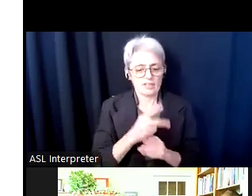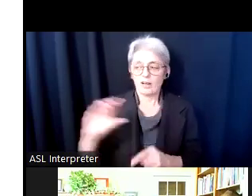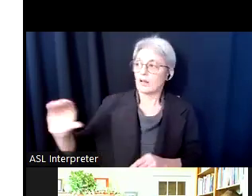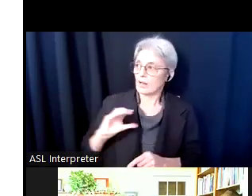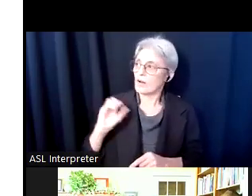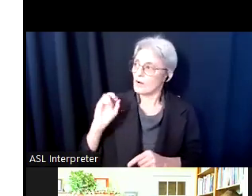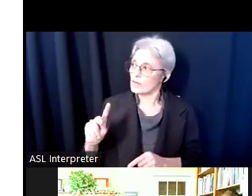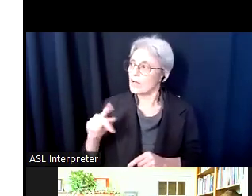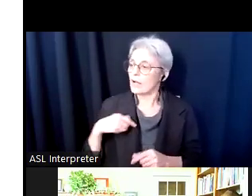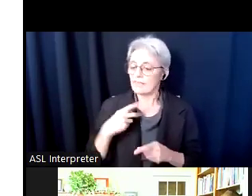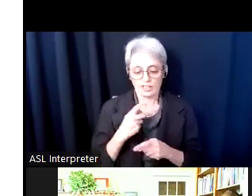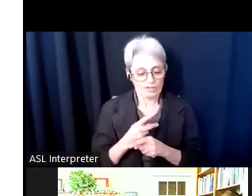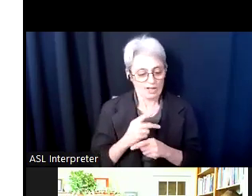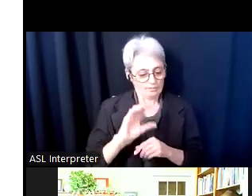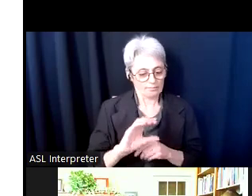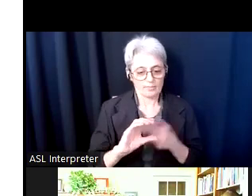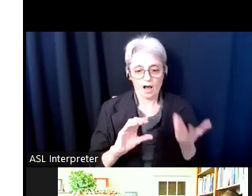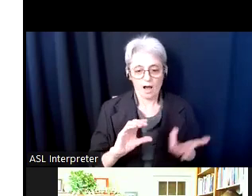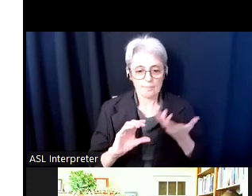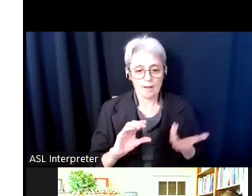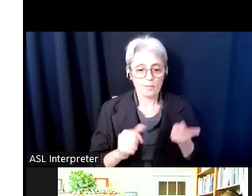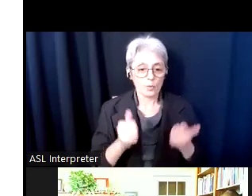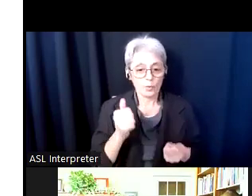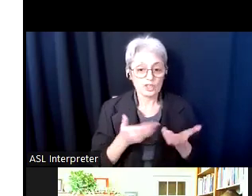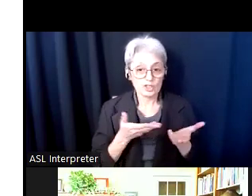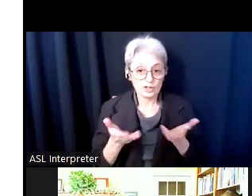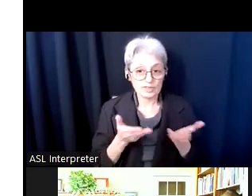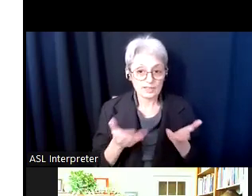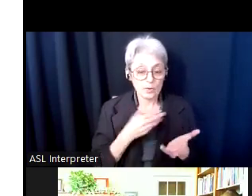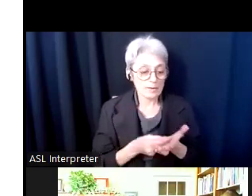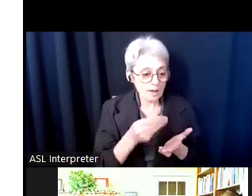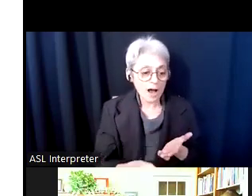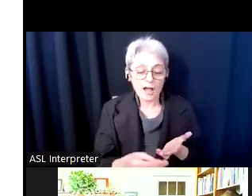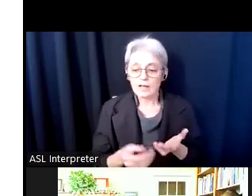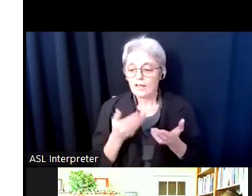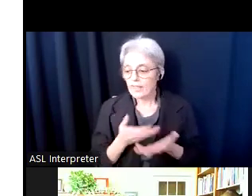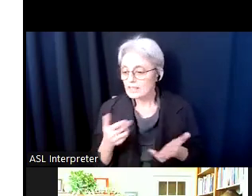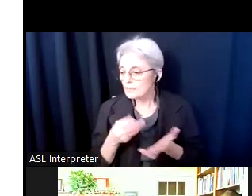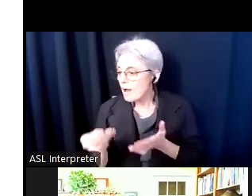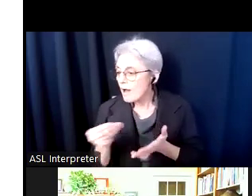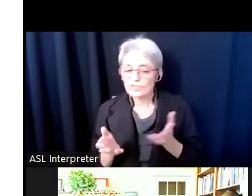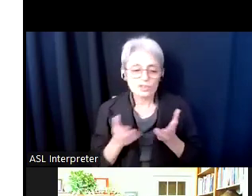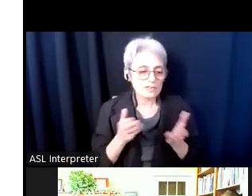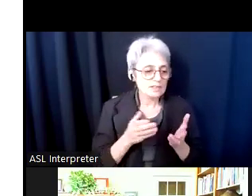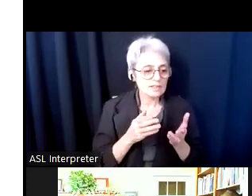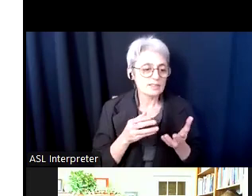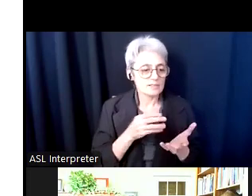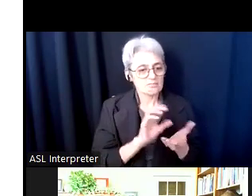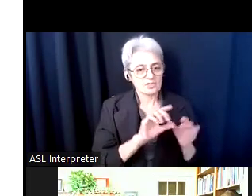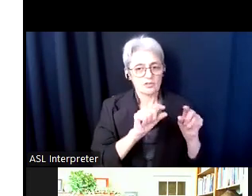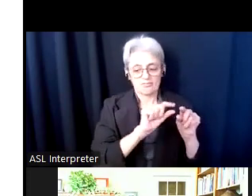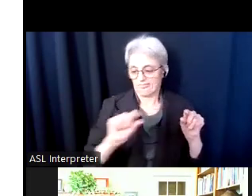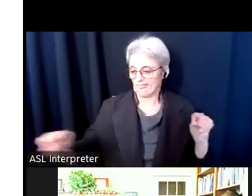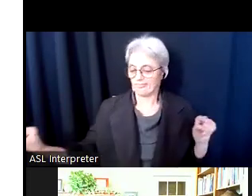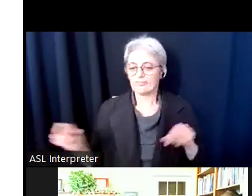want to purchase, which goods and services they want to take advantage of. So the responsibility of forming the